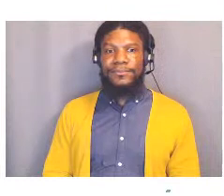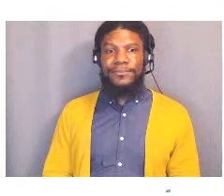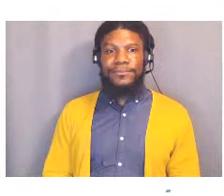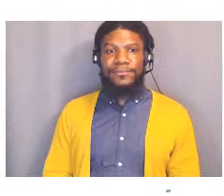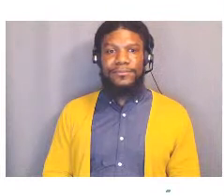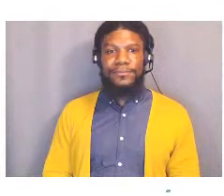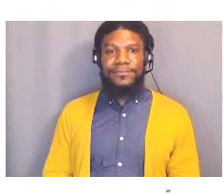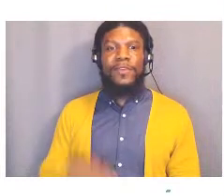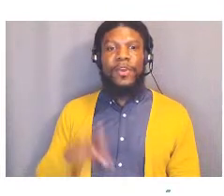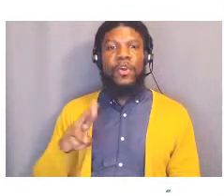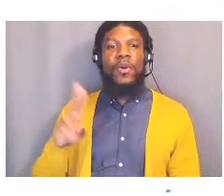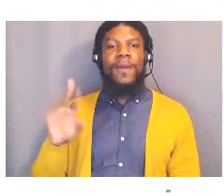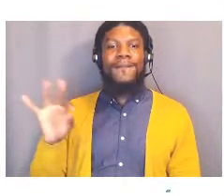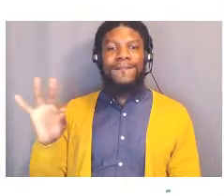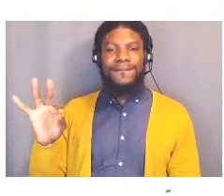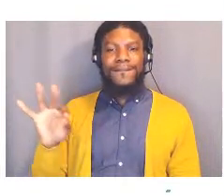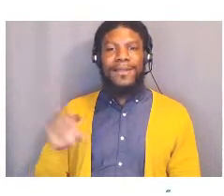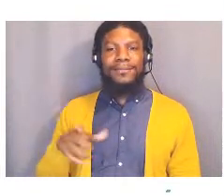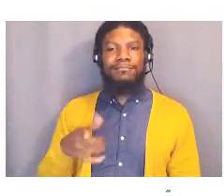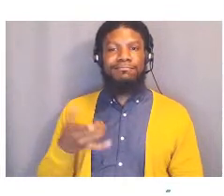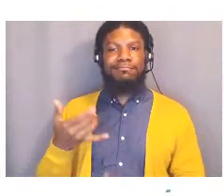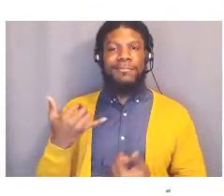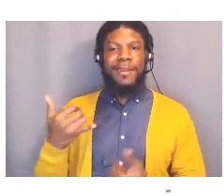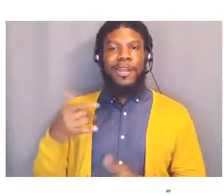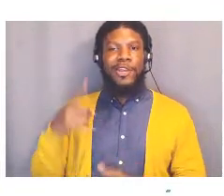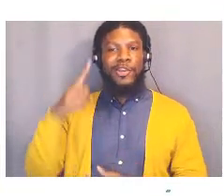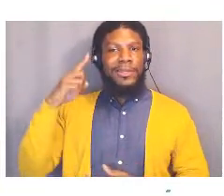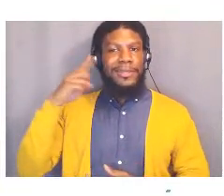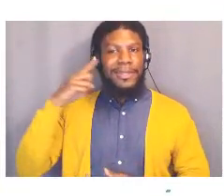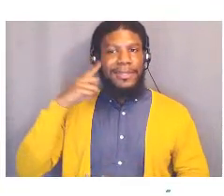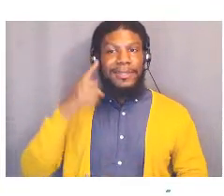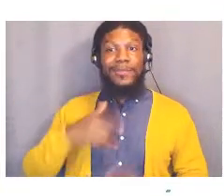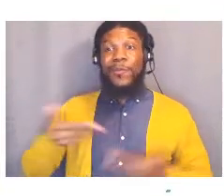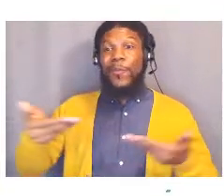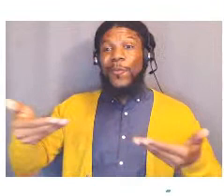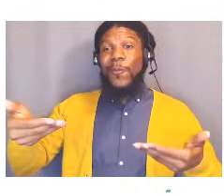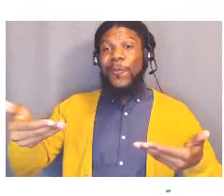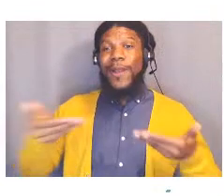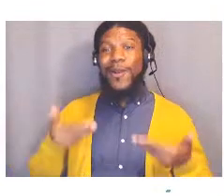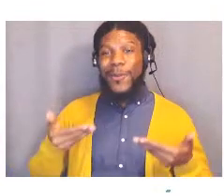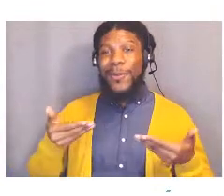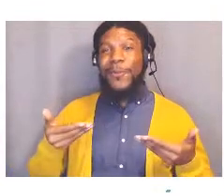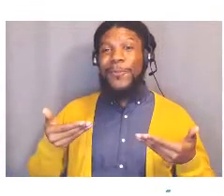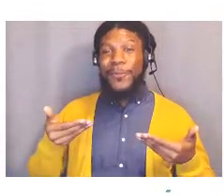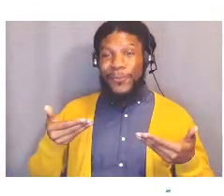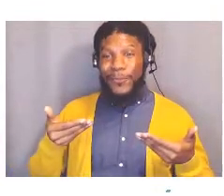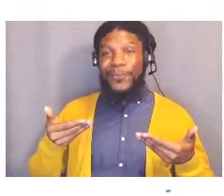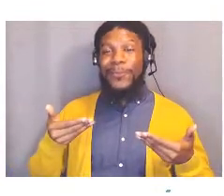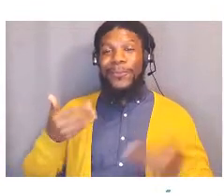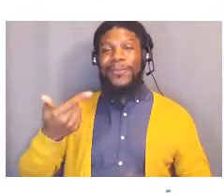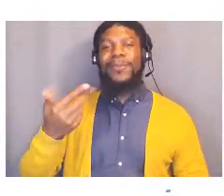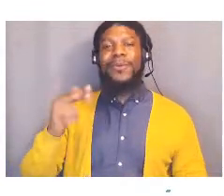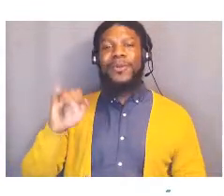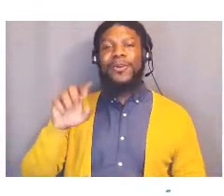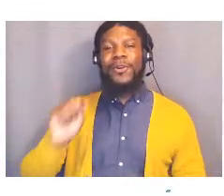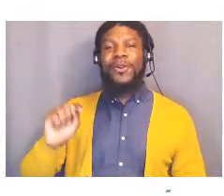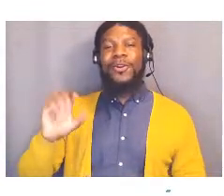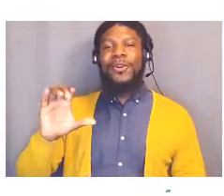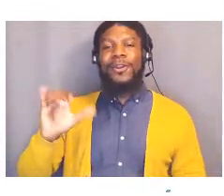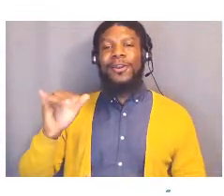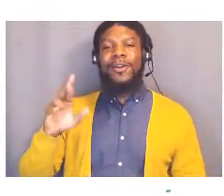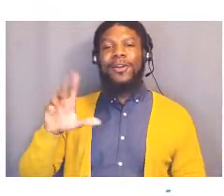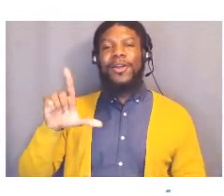Welcome. to the Griot Circle of